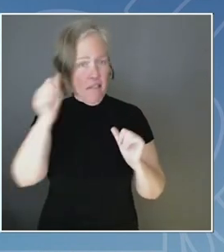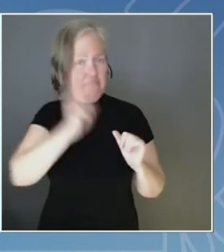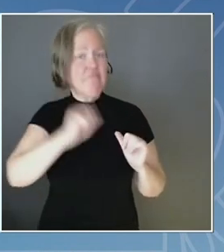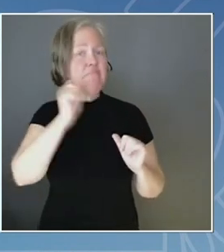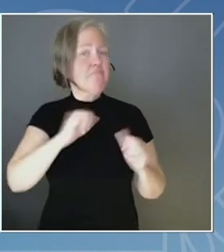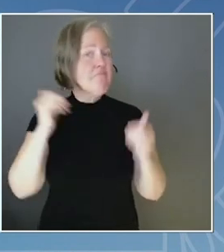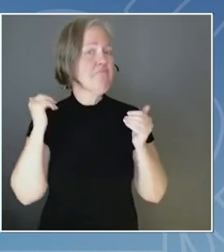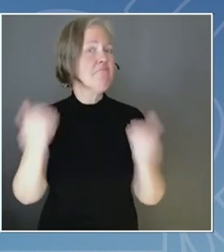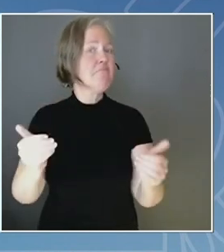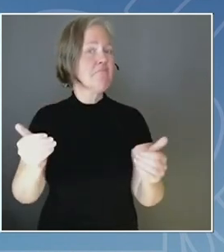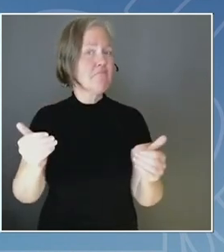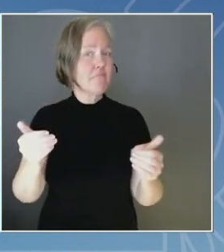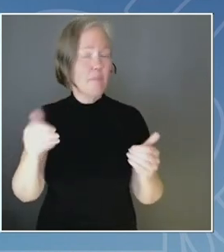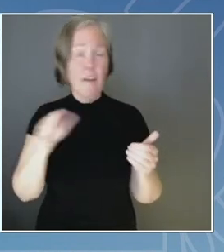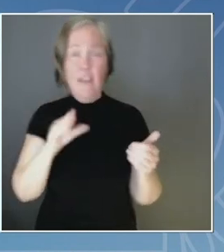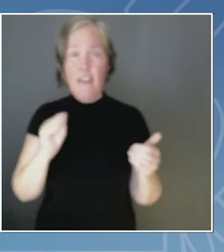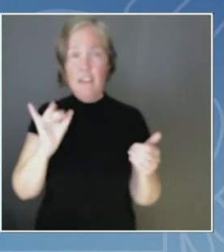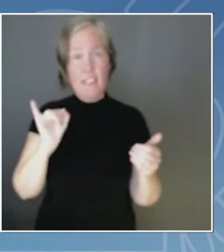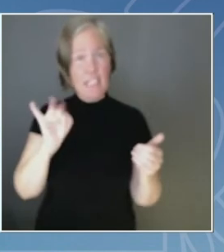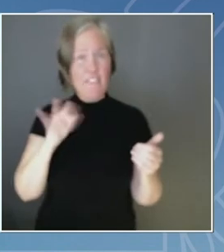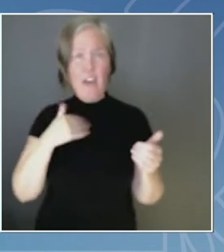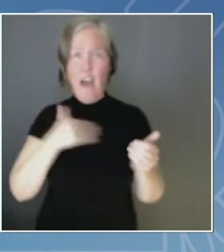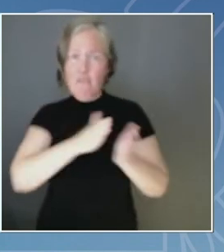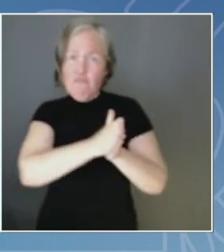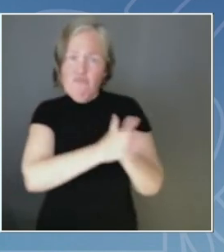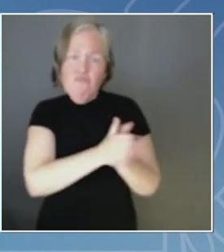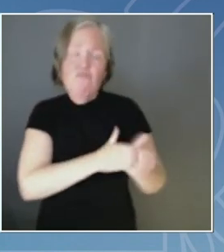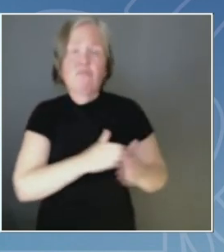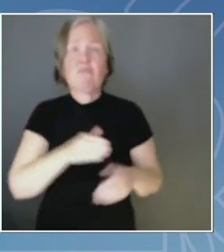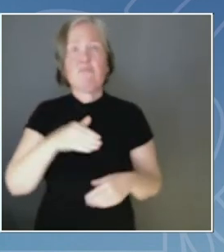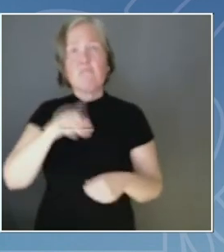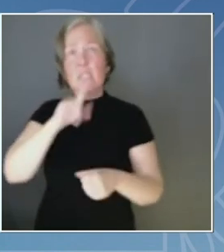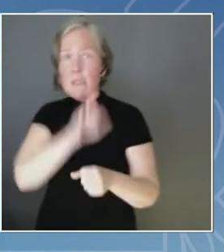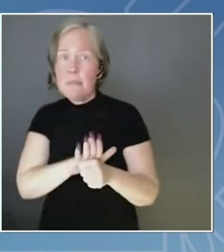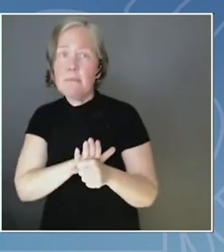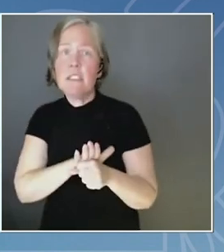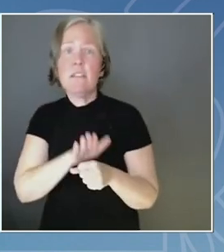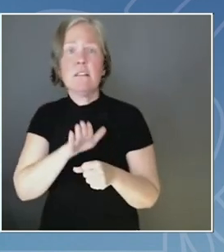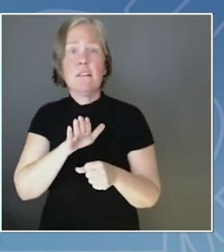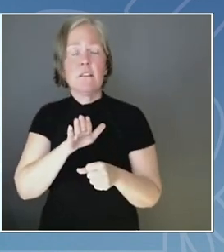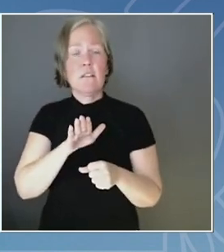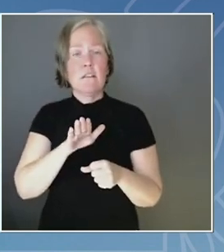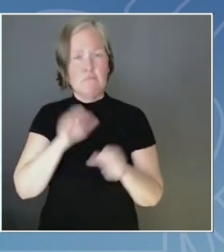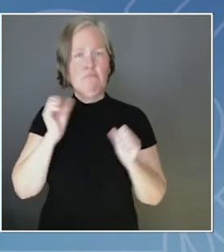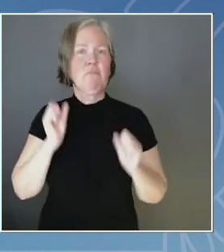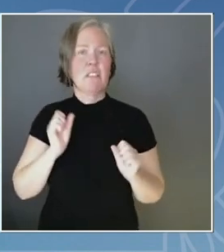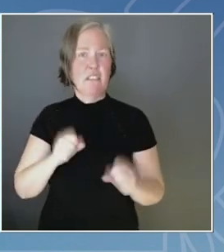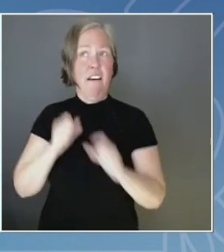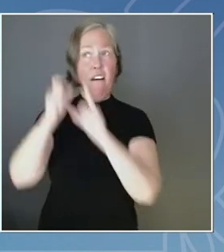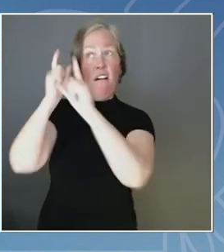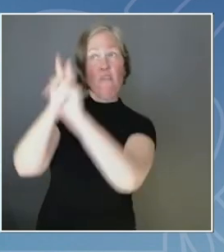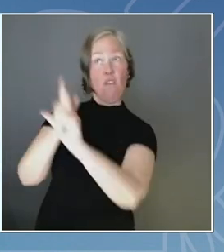you have a passion, if you are committed, you're able to achieve goals.